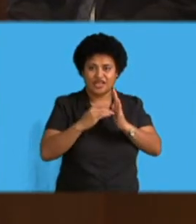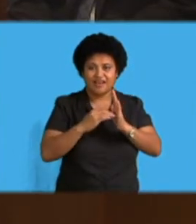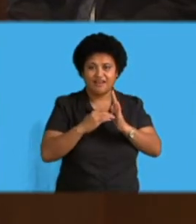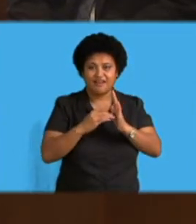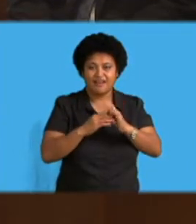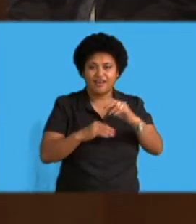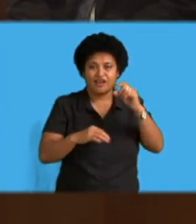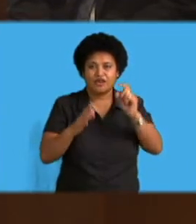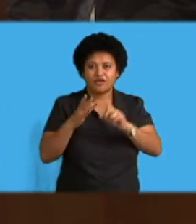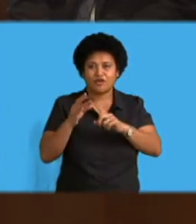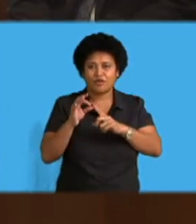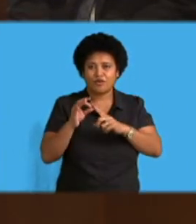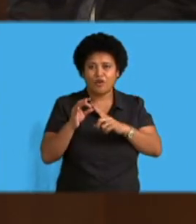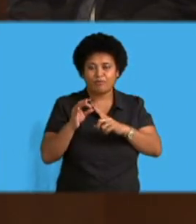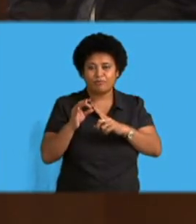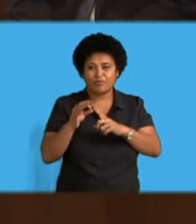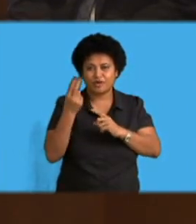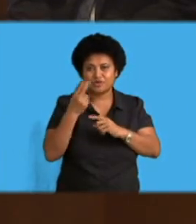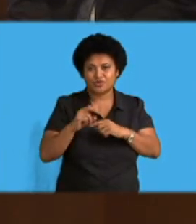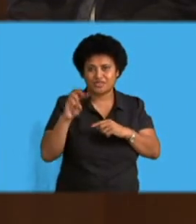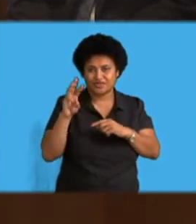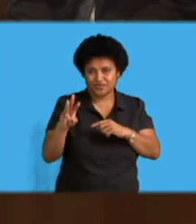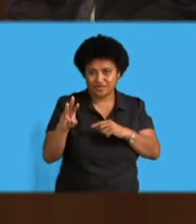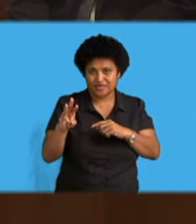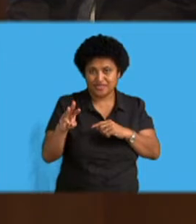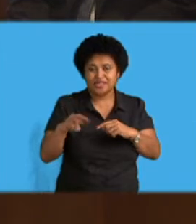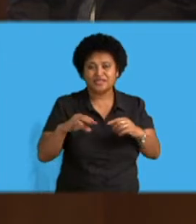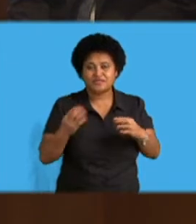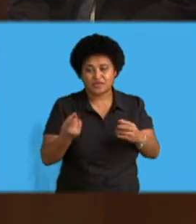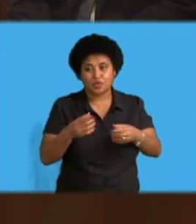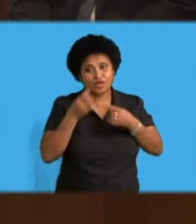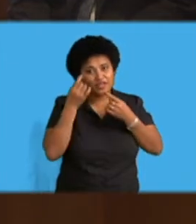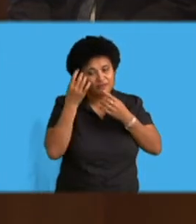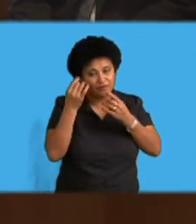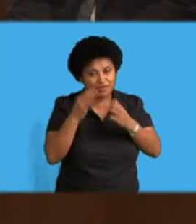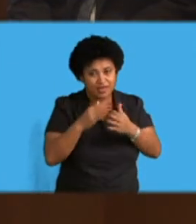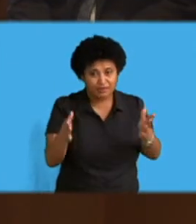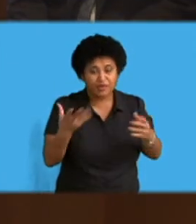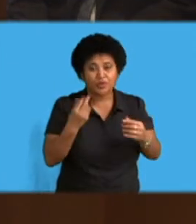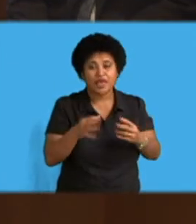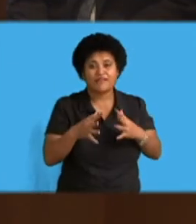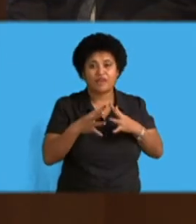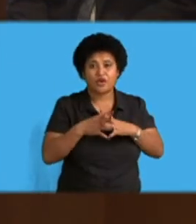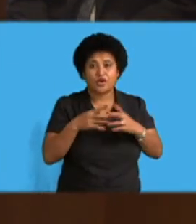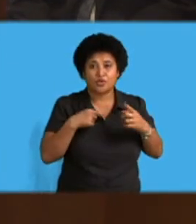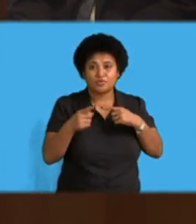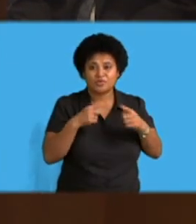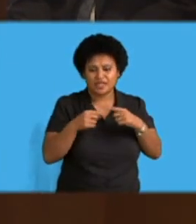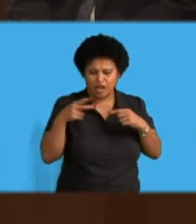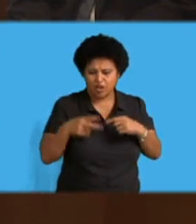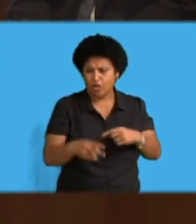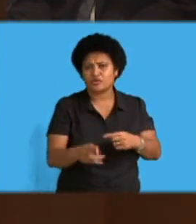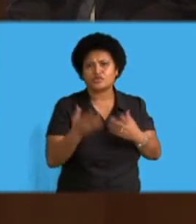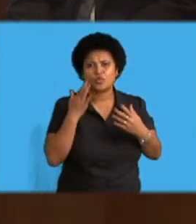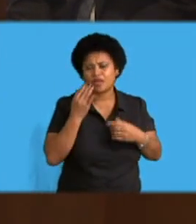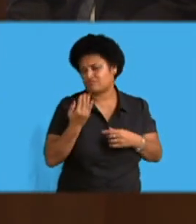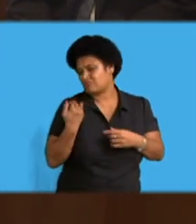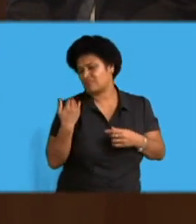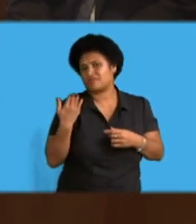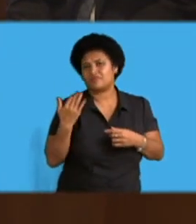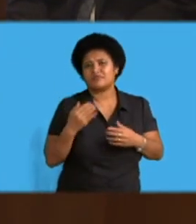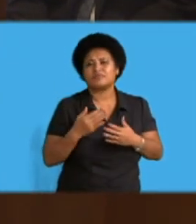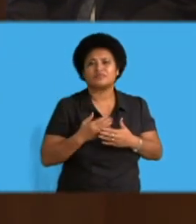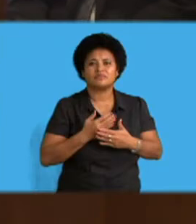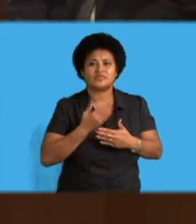and the COP23 logo, and informed them of the COP23 presidency website, which was recently launched only a few days ago by the Honourable Prime Minister in